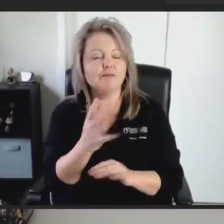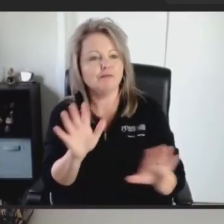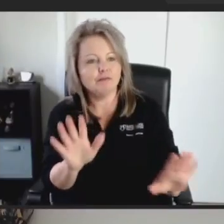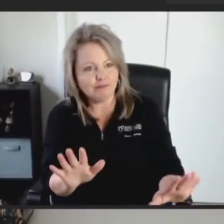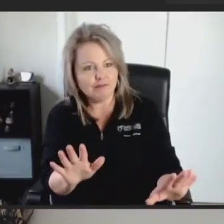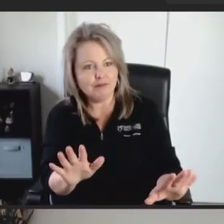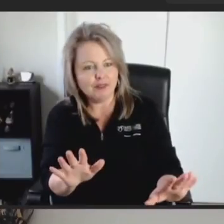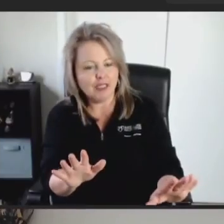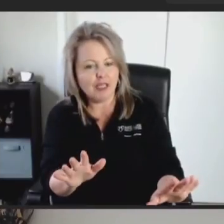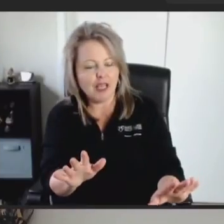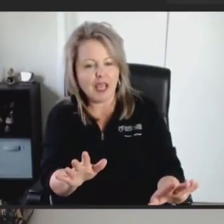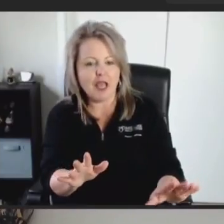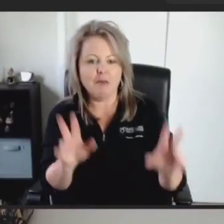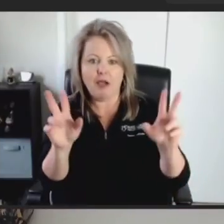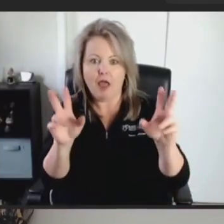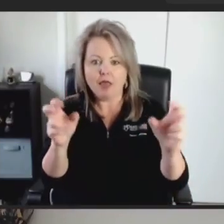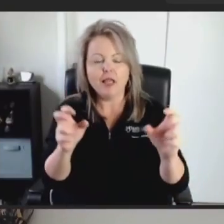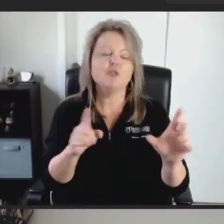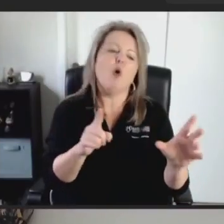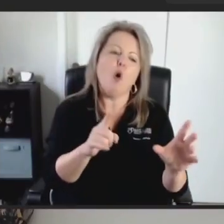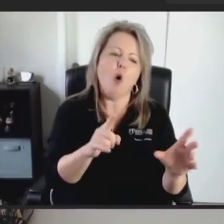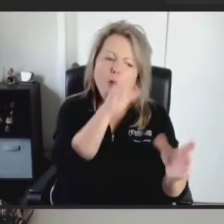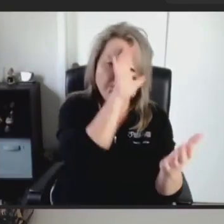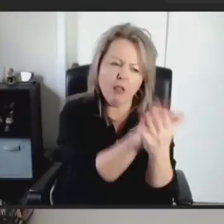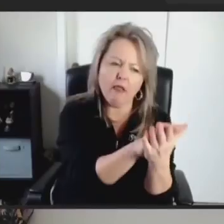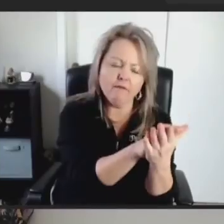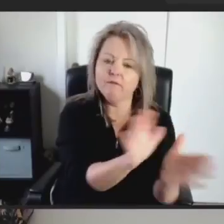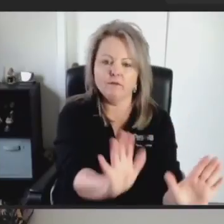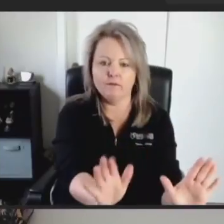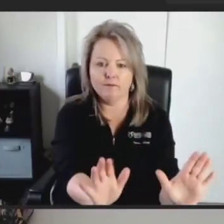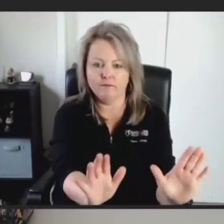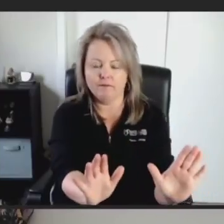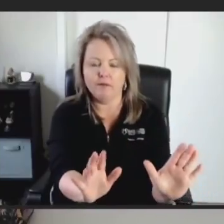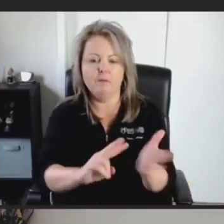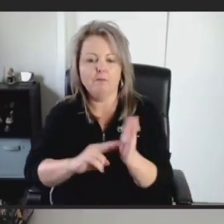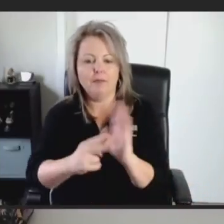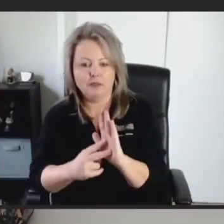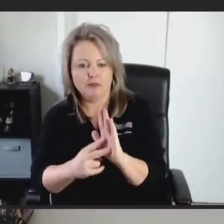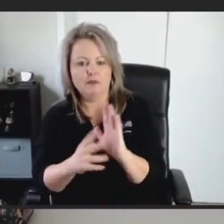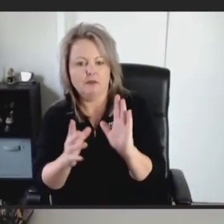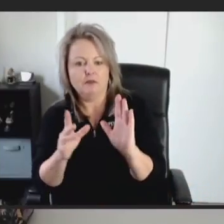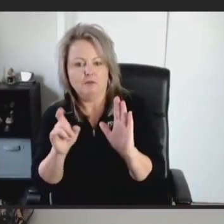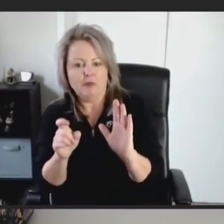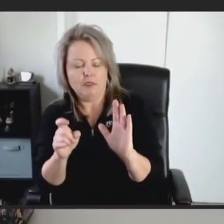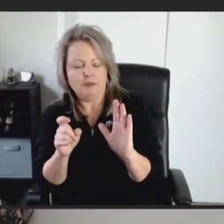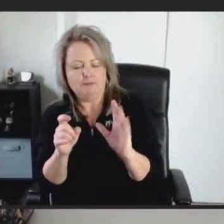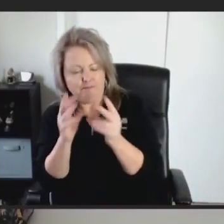couple of headlines about reports of things that happen after vaccine.